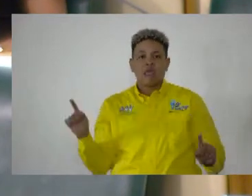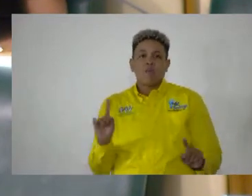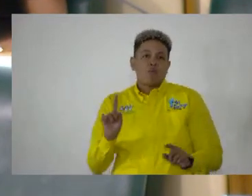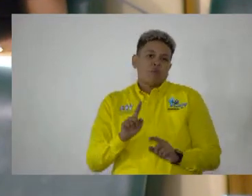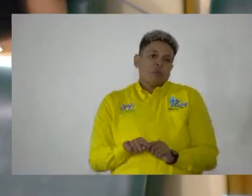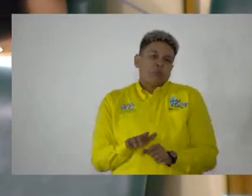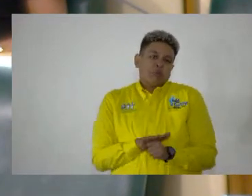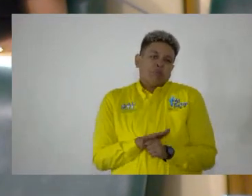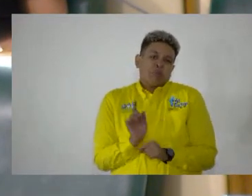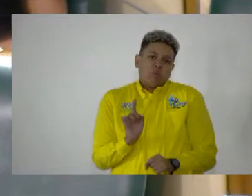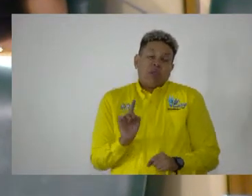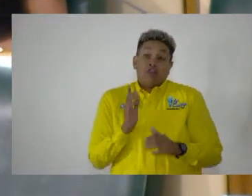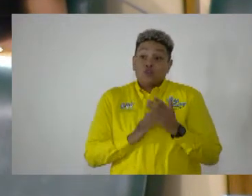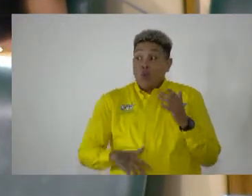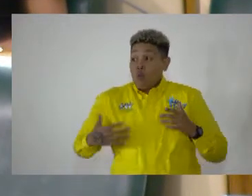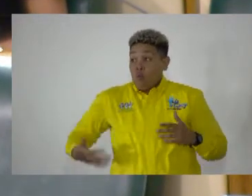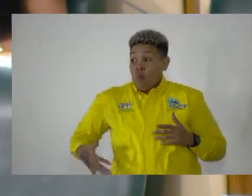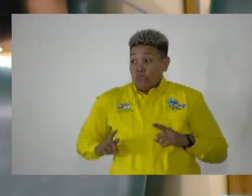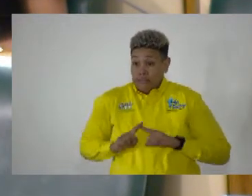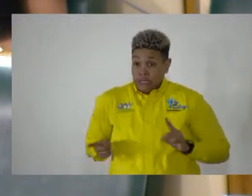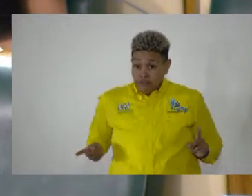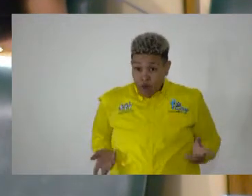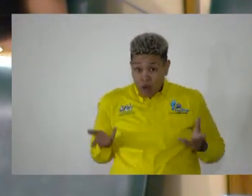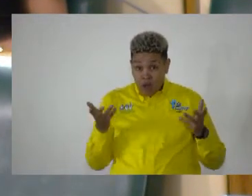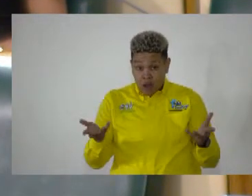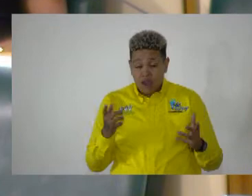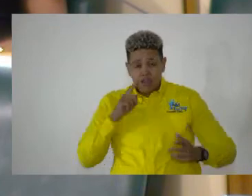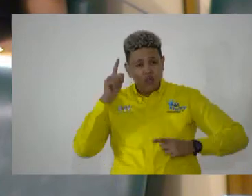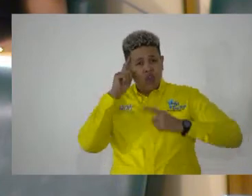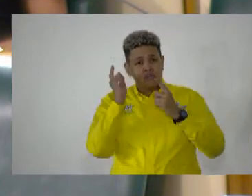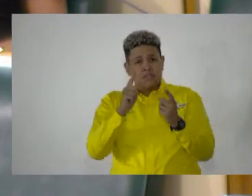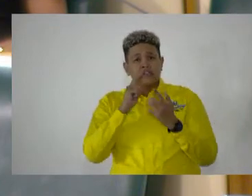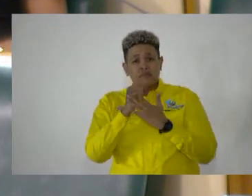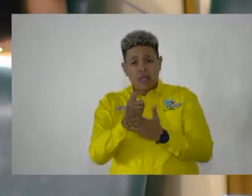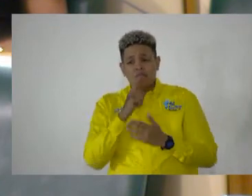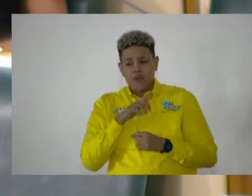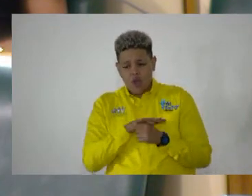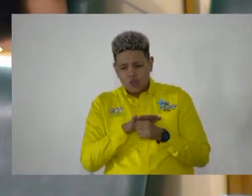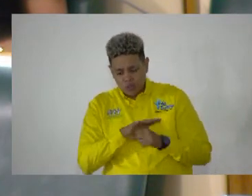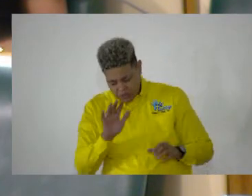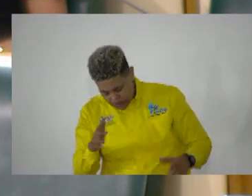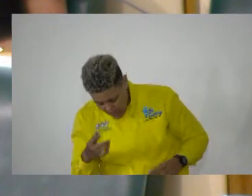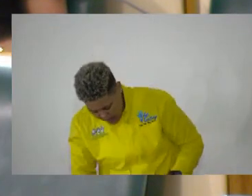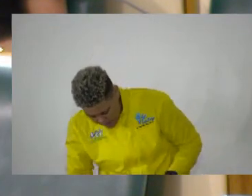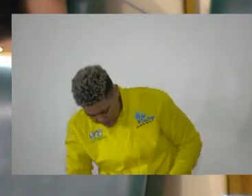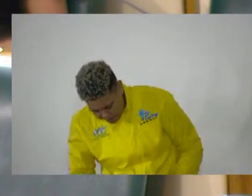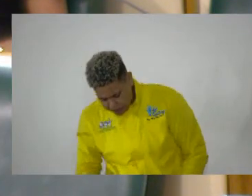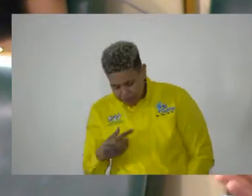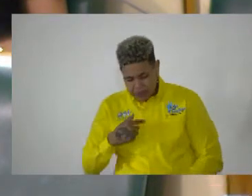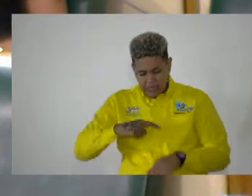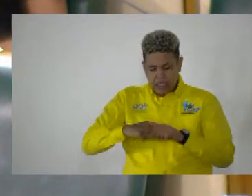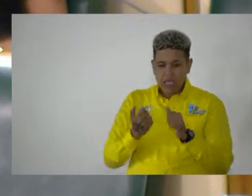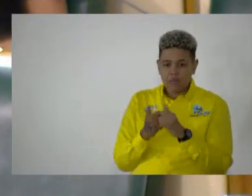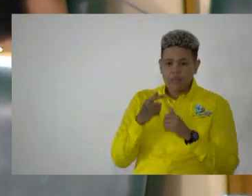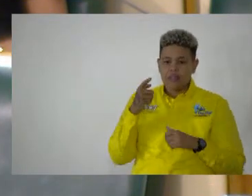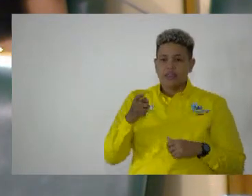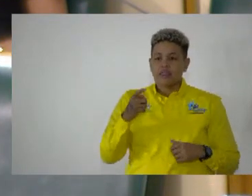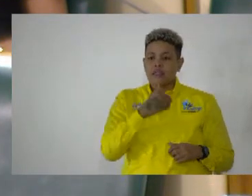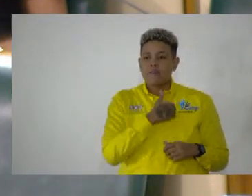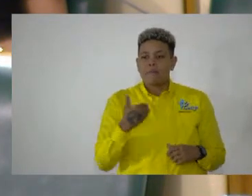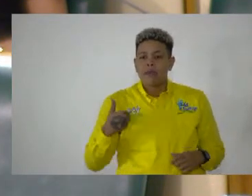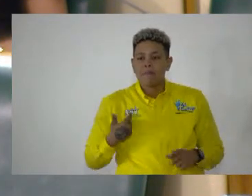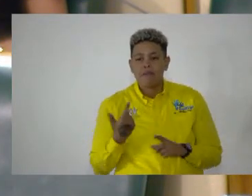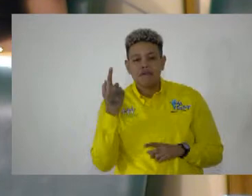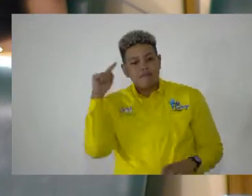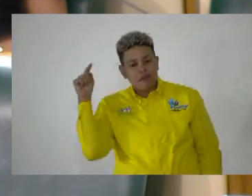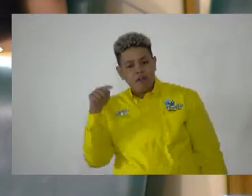some differ significantly, and the objective is to help the constituency. All right, so let me start with the member